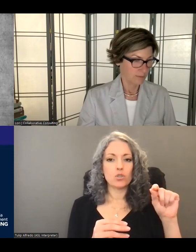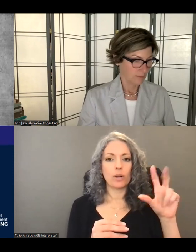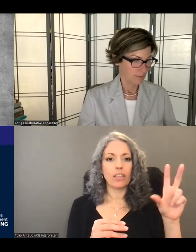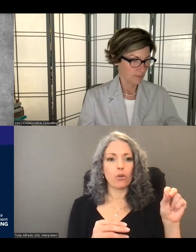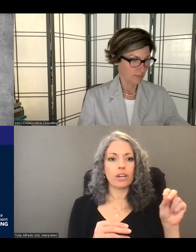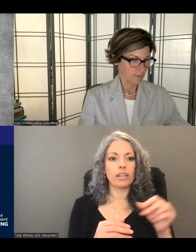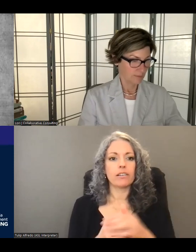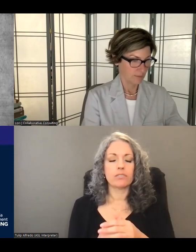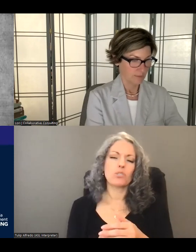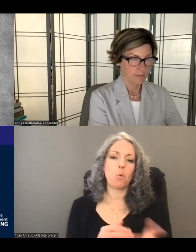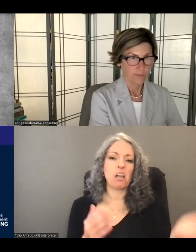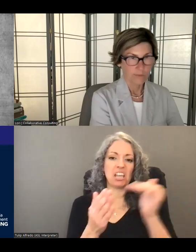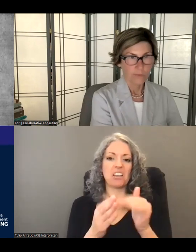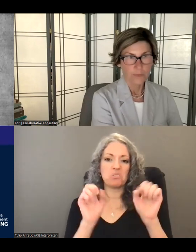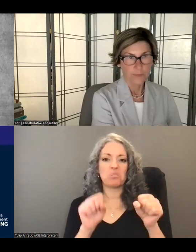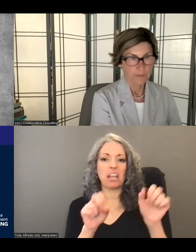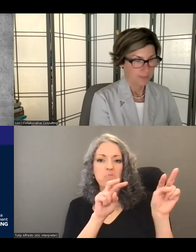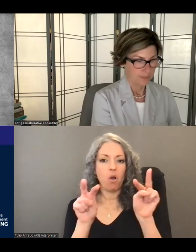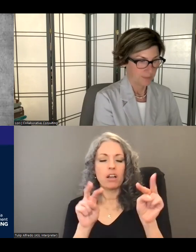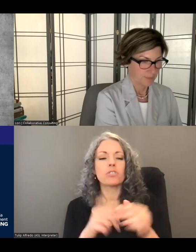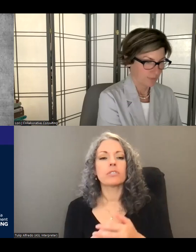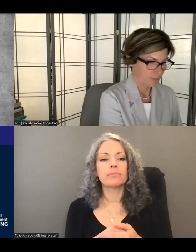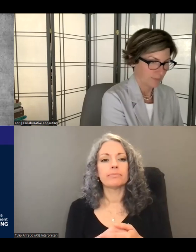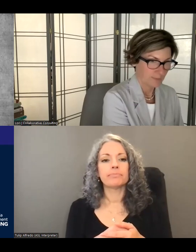attended today's webinar as well.